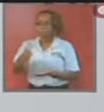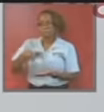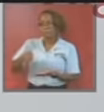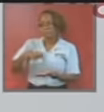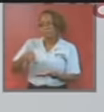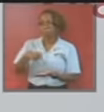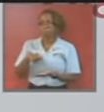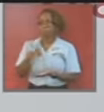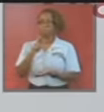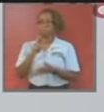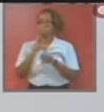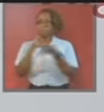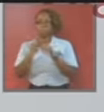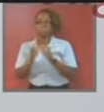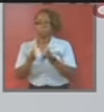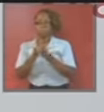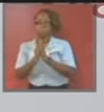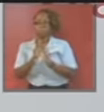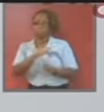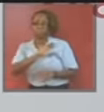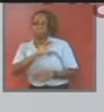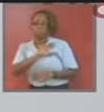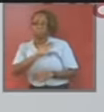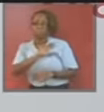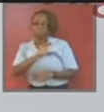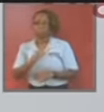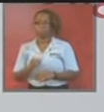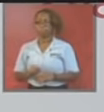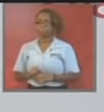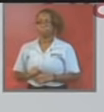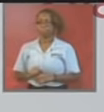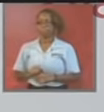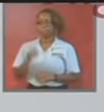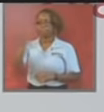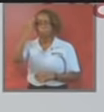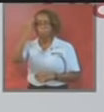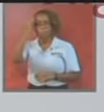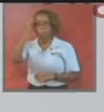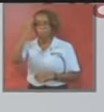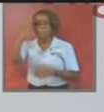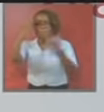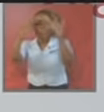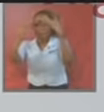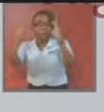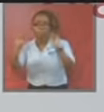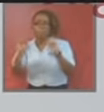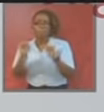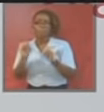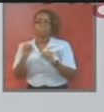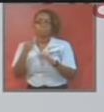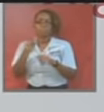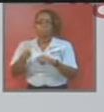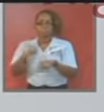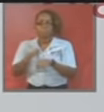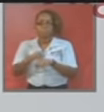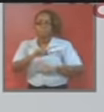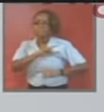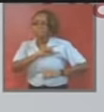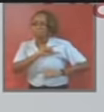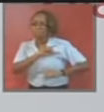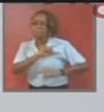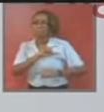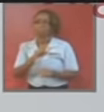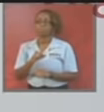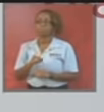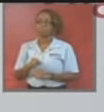Minister of Health would have dealt with this question before relating to legislation and has said that that is a matter for the Attorney General